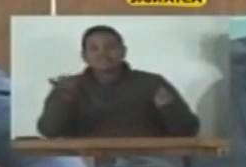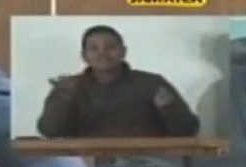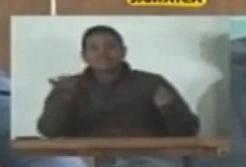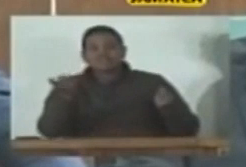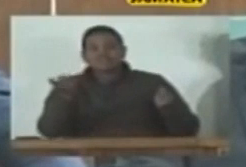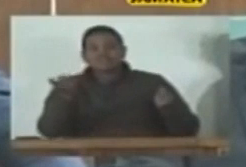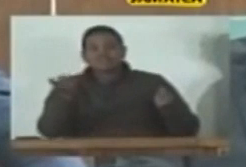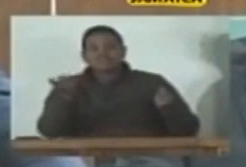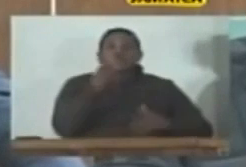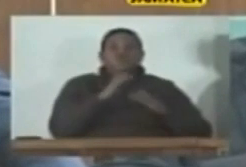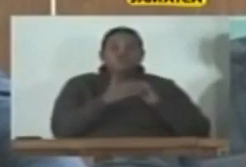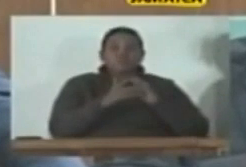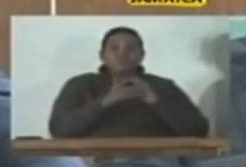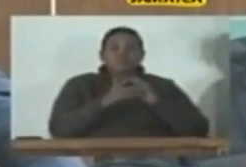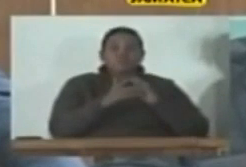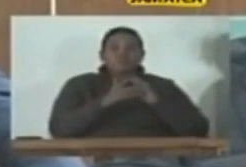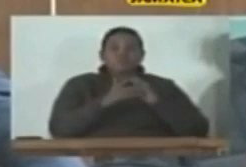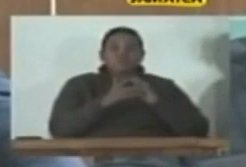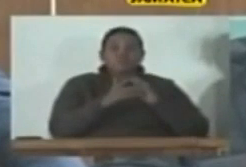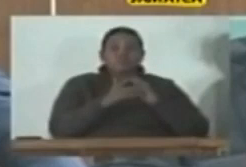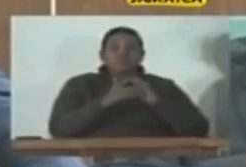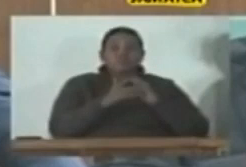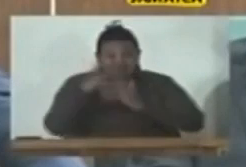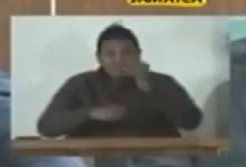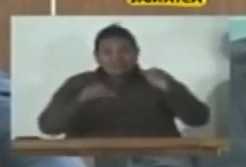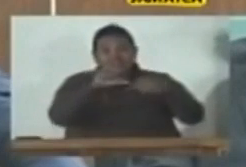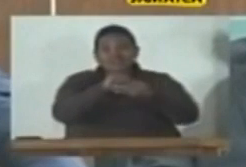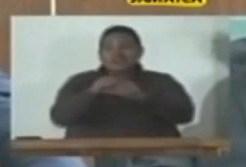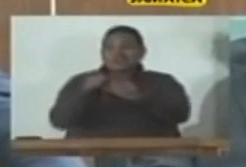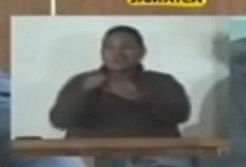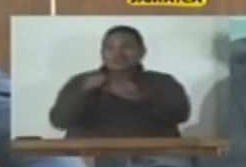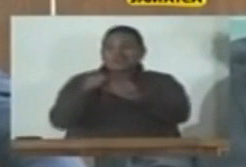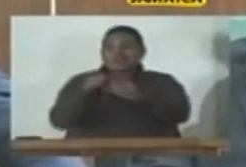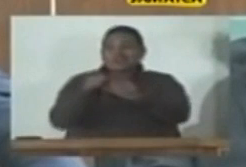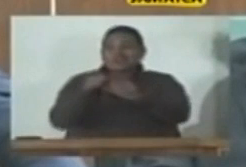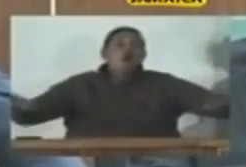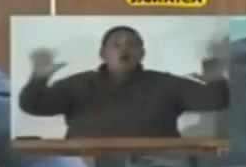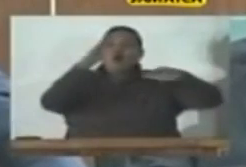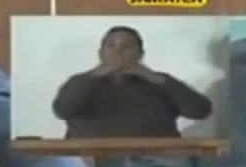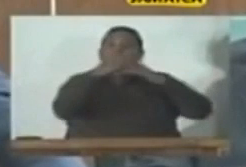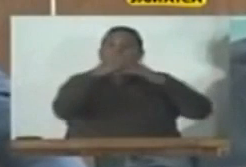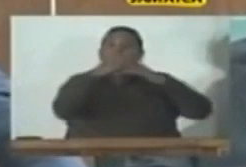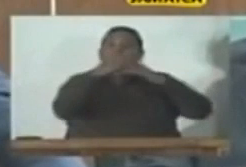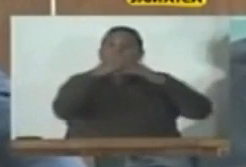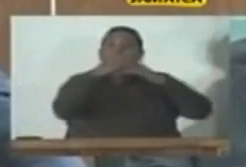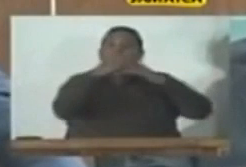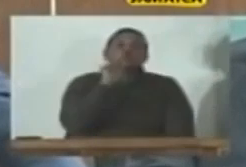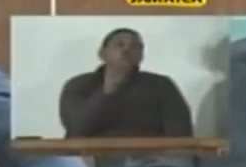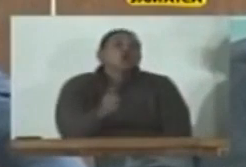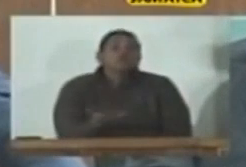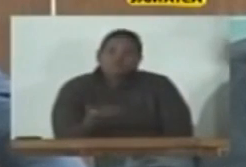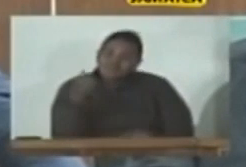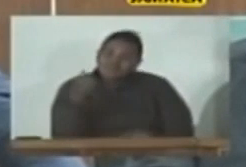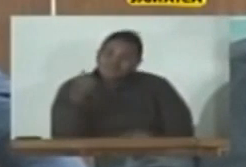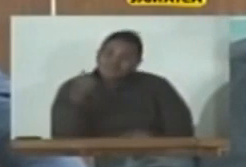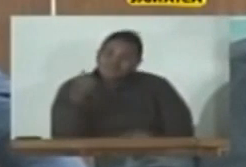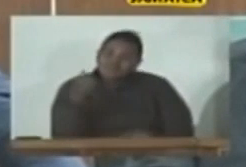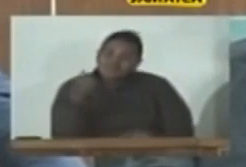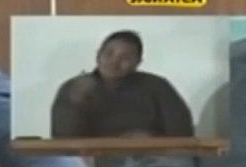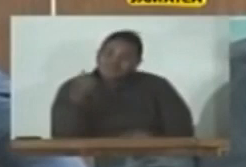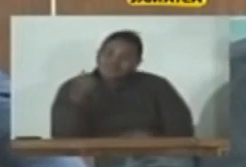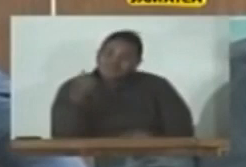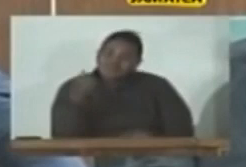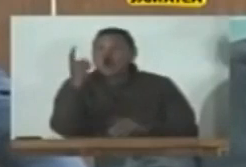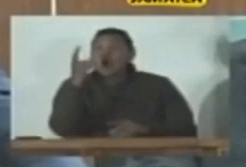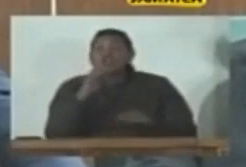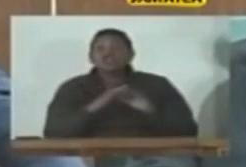motor vehicle or not. Many ordinary Jamaicans have to travel from afar to reach their workplace. Consider Miss